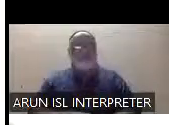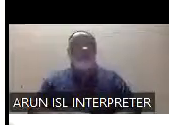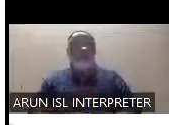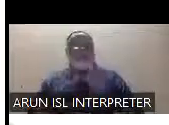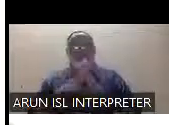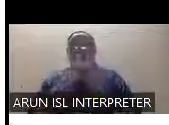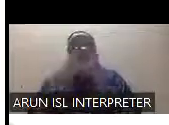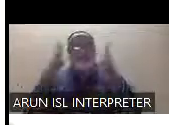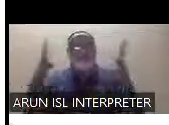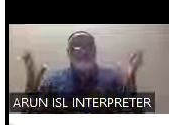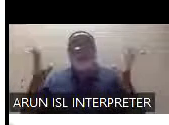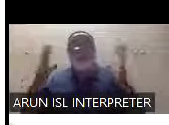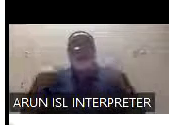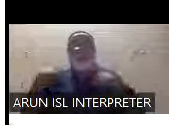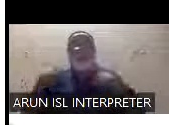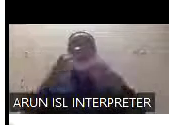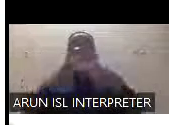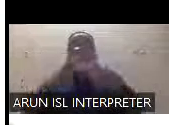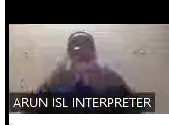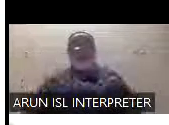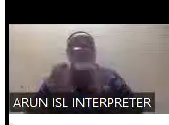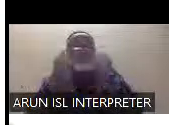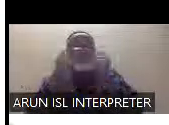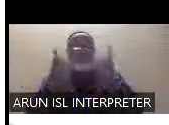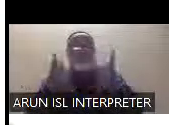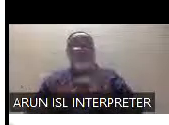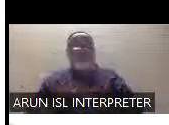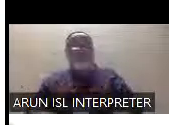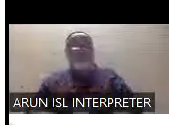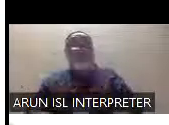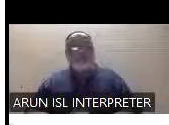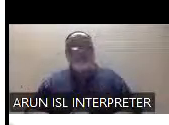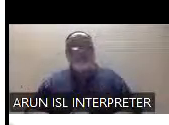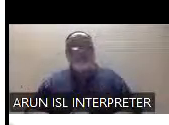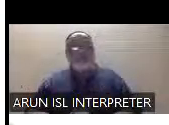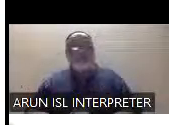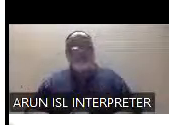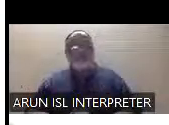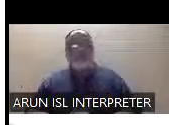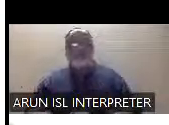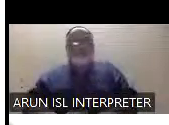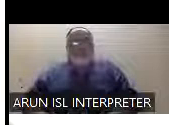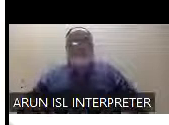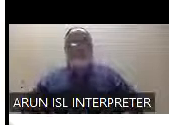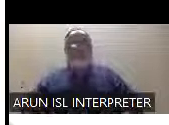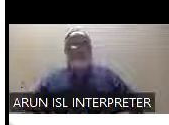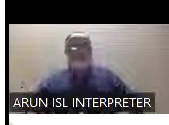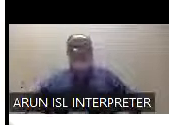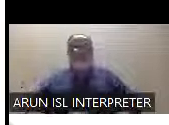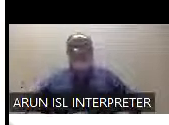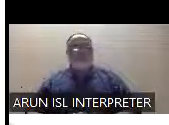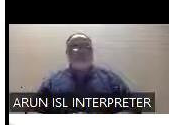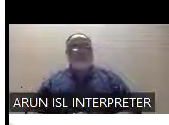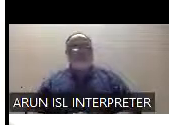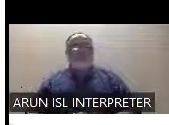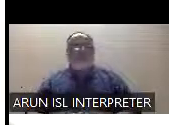overlook, just cannot undermine as people whose needs, it's all right not to meet the needs. It's definitely not all right. It's